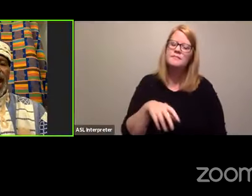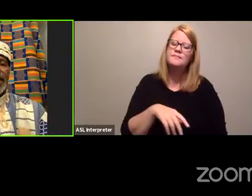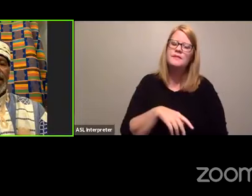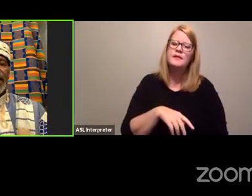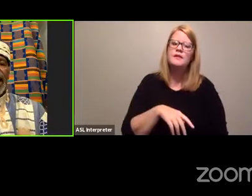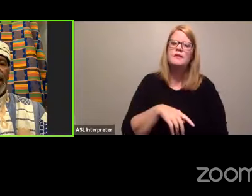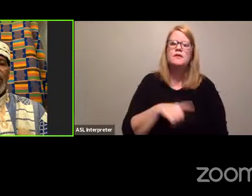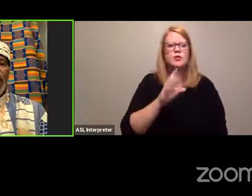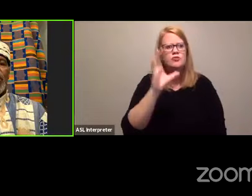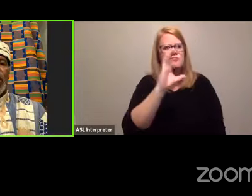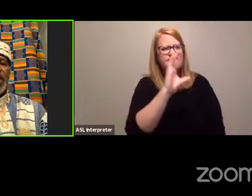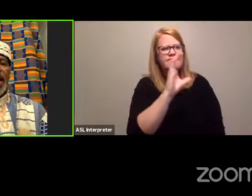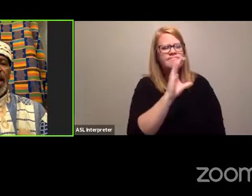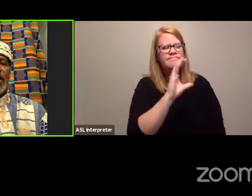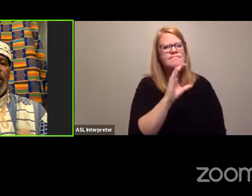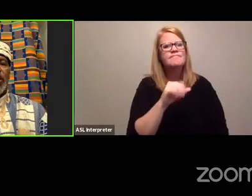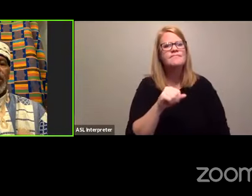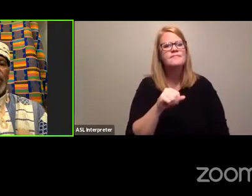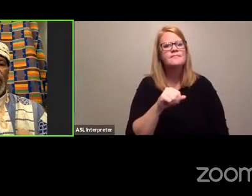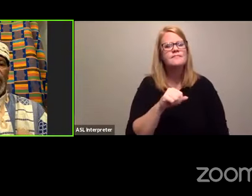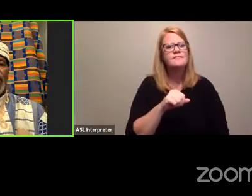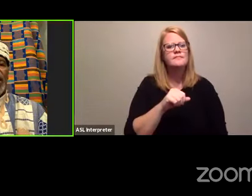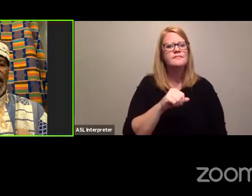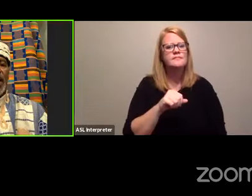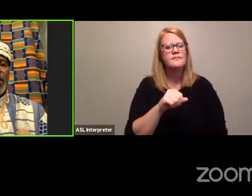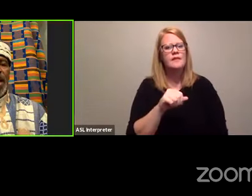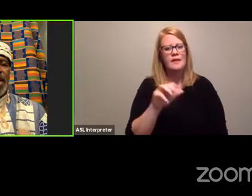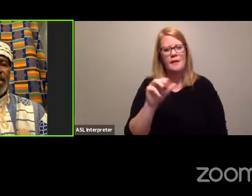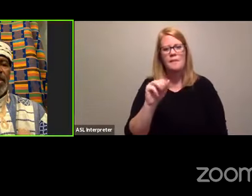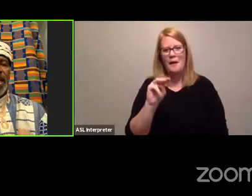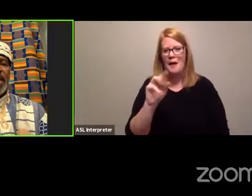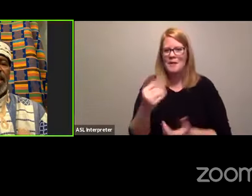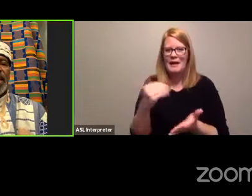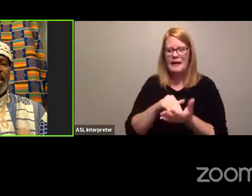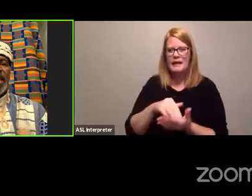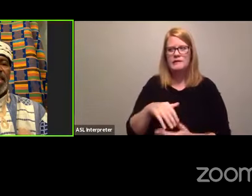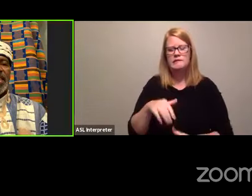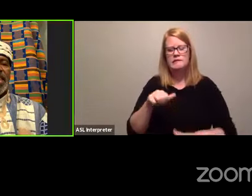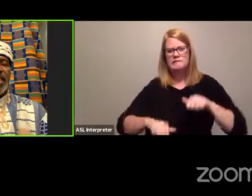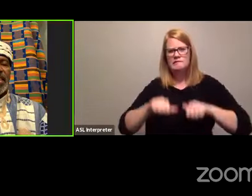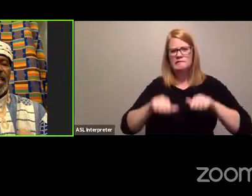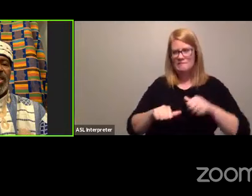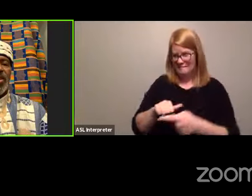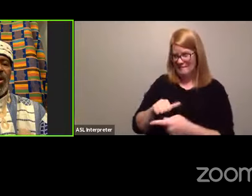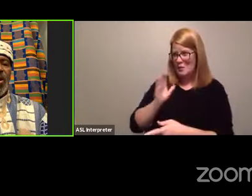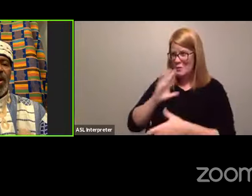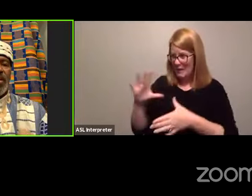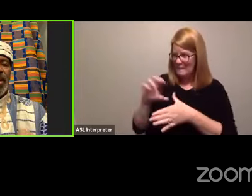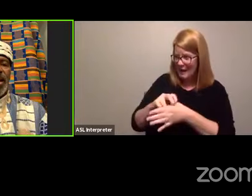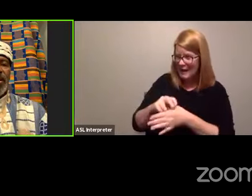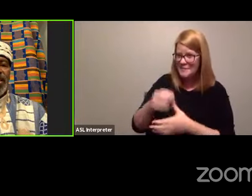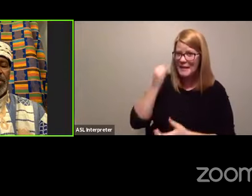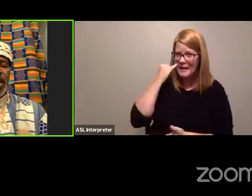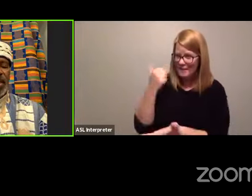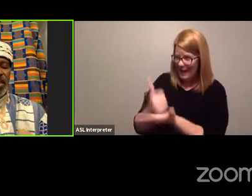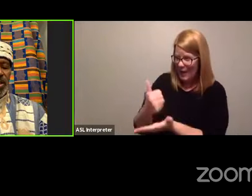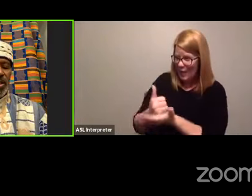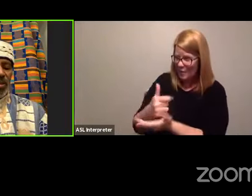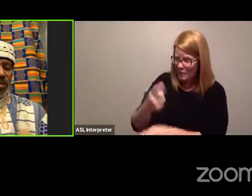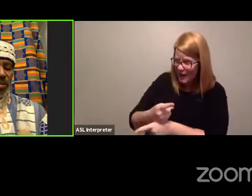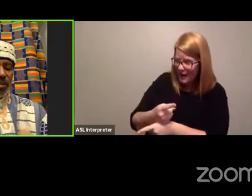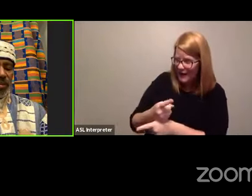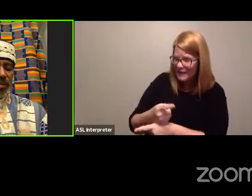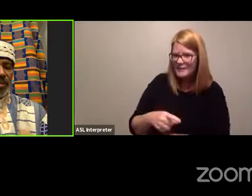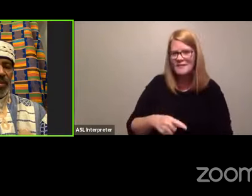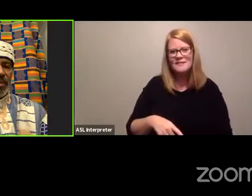And she asked the snake one more time, "Are you sure you're not gonna bite me?" And the snake says, "No, I'm not going to bite